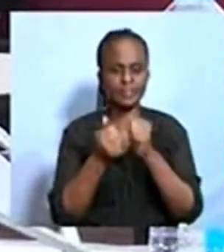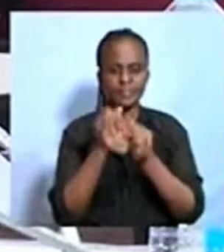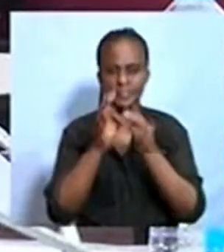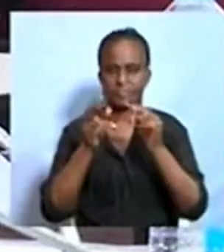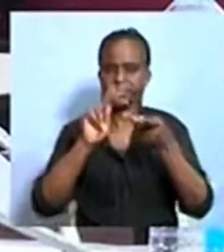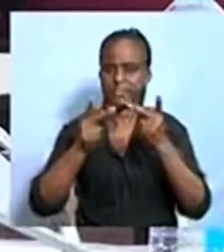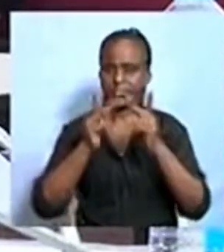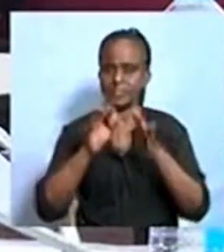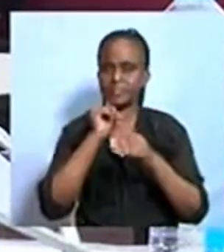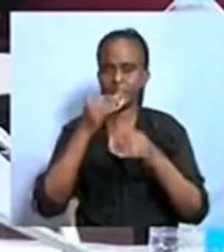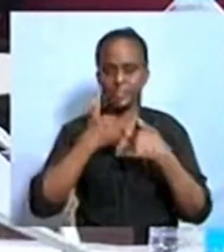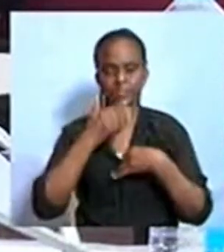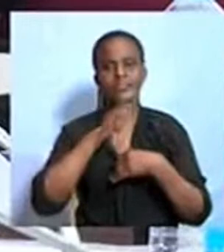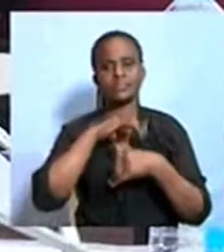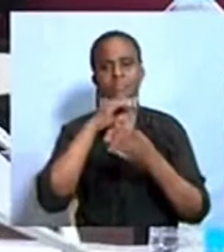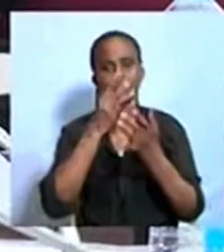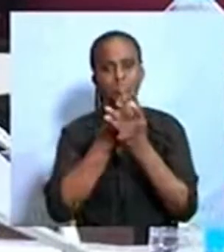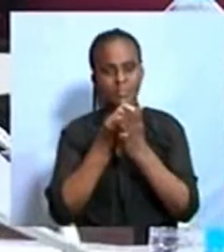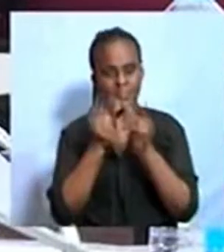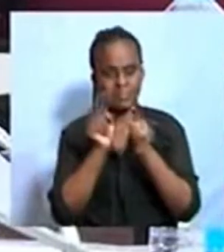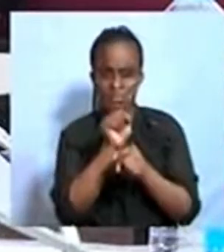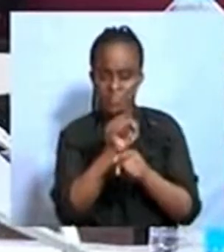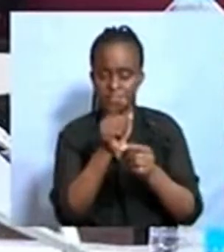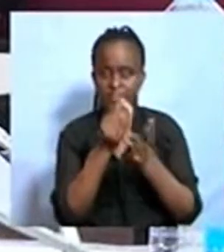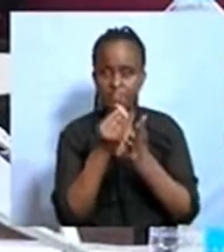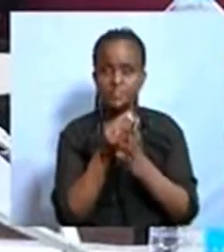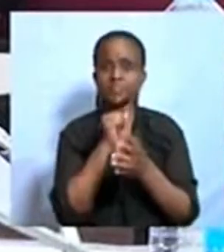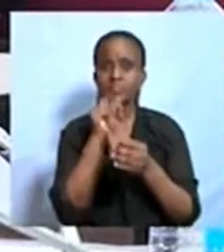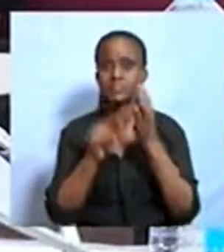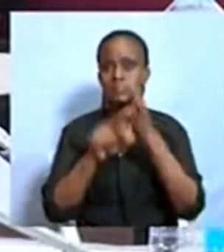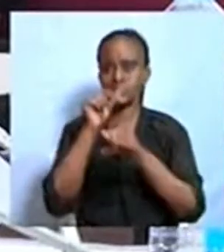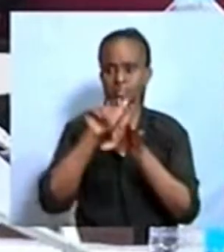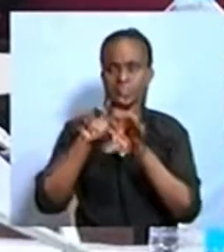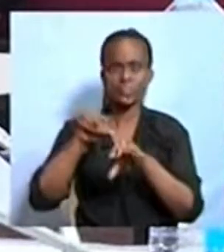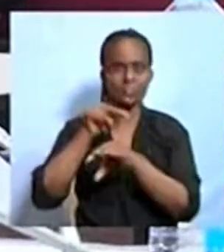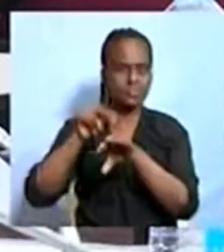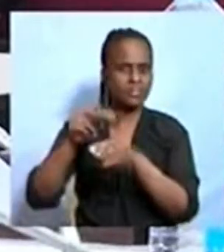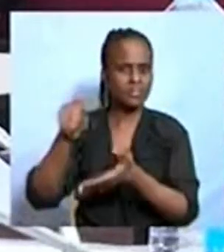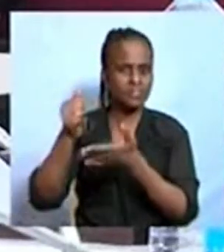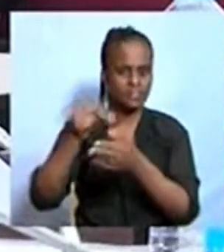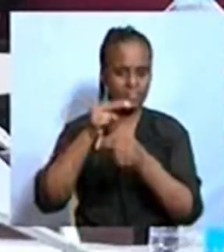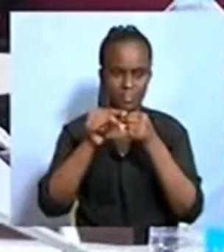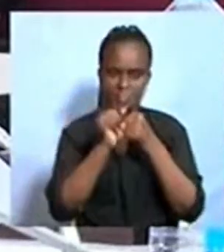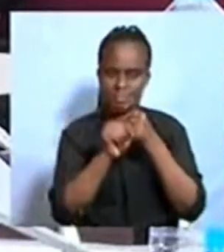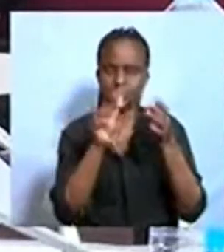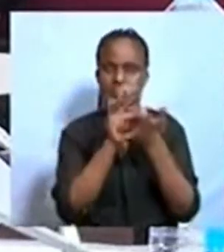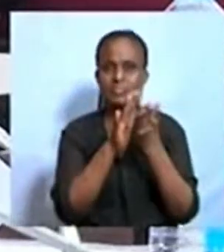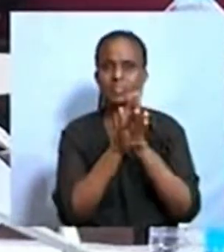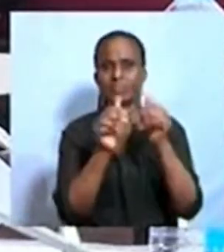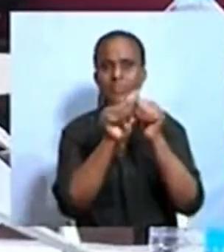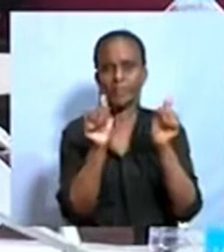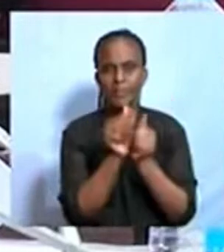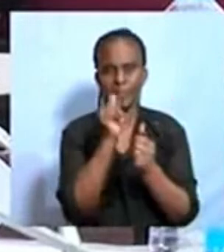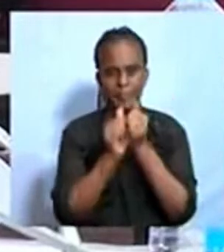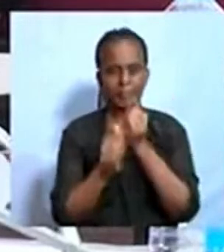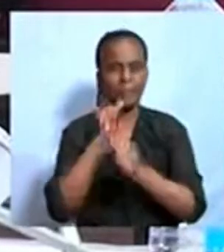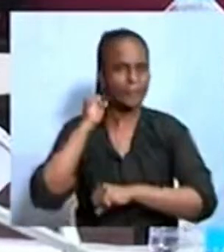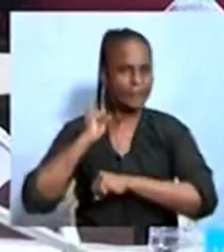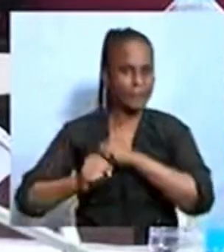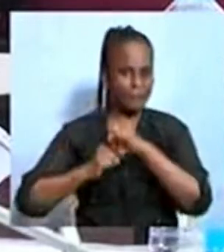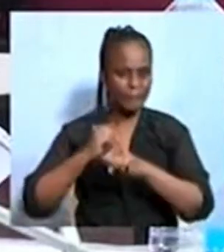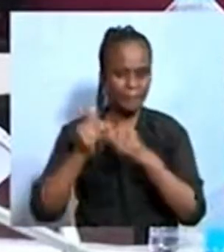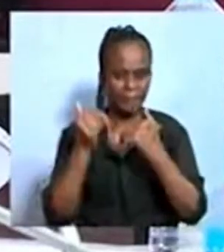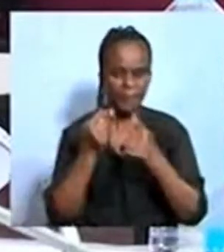not have adequate funding, and this funding is not found in our national budget, then this becomes an area that normally suffers. Now,